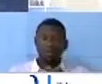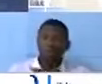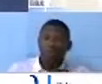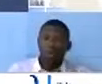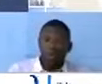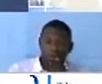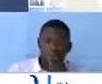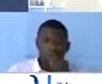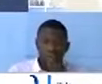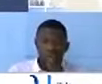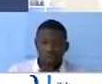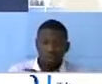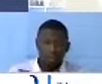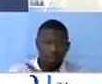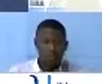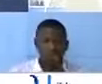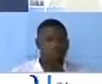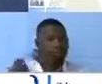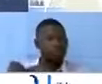responsible?